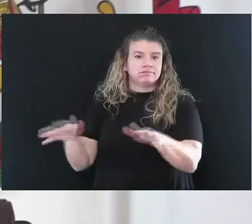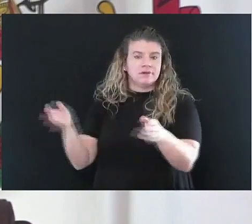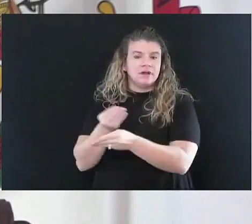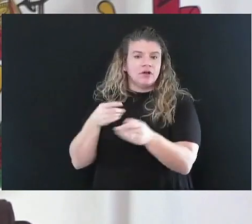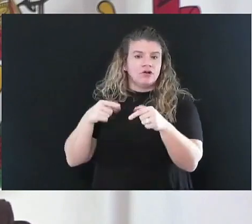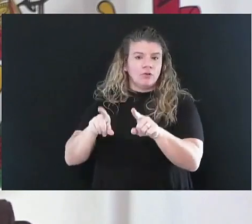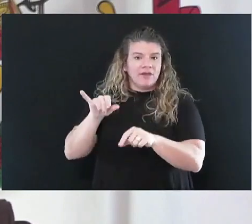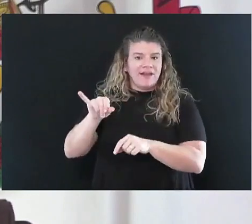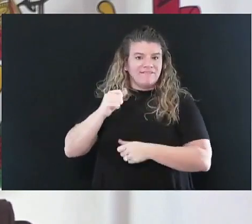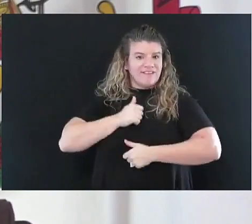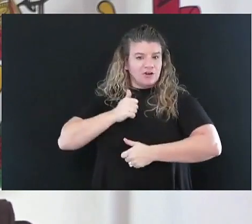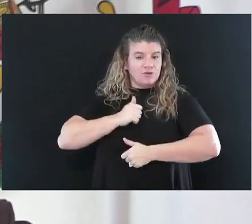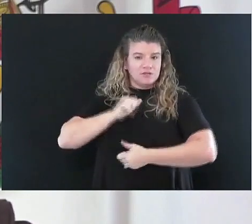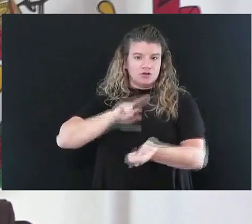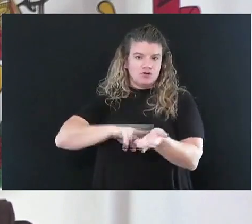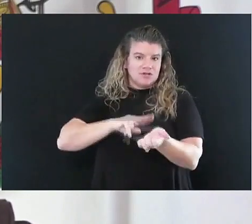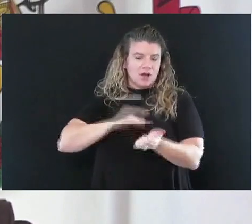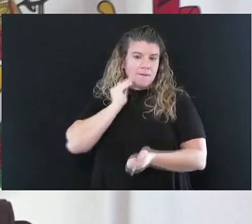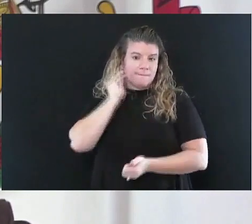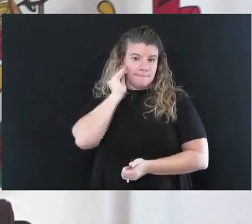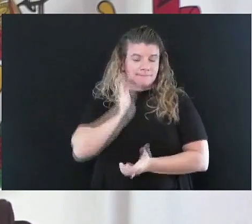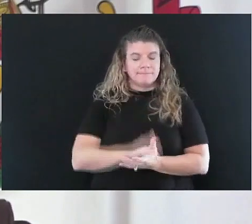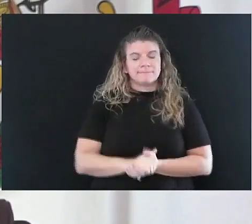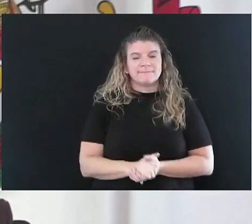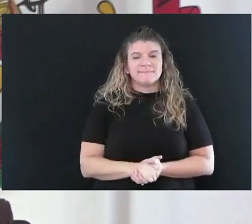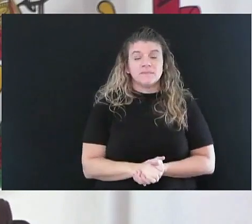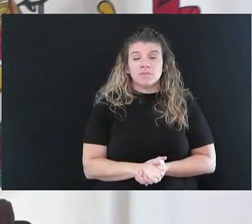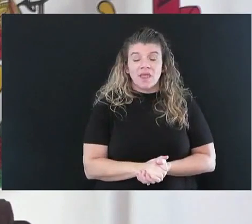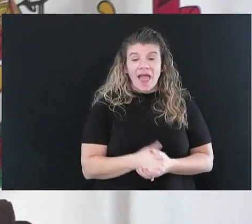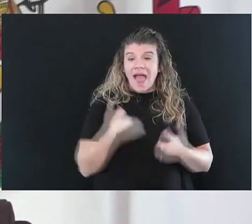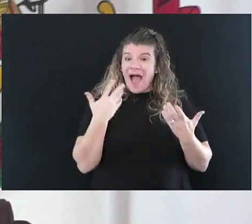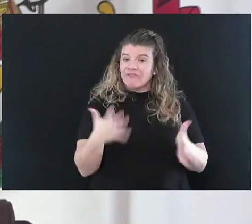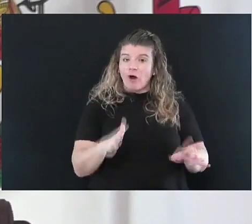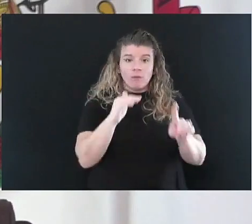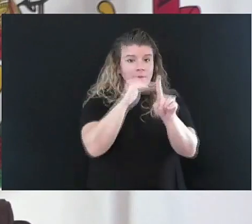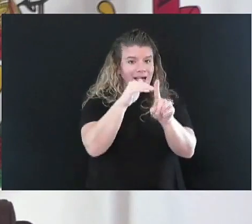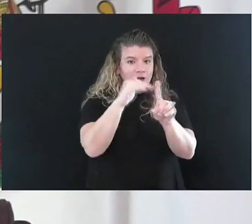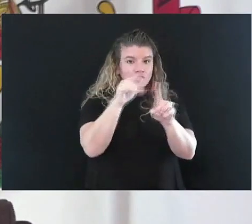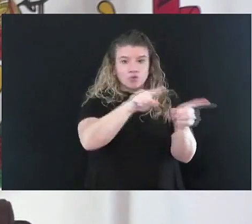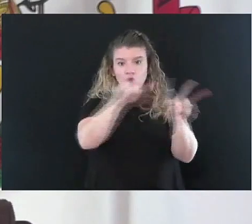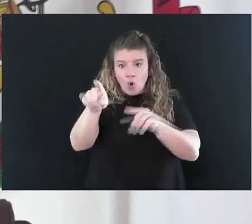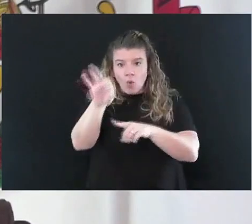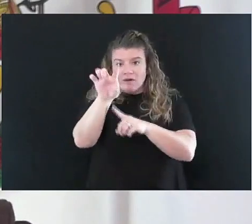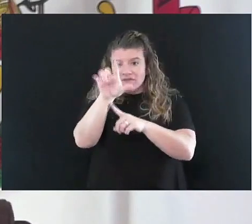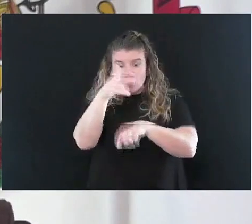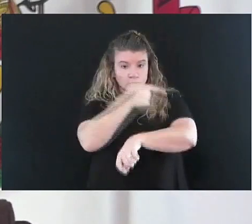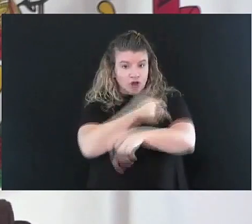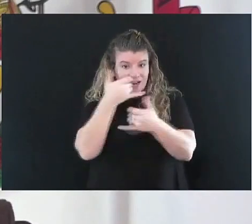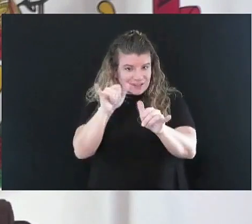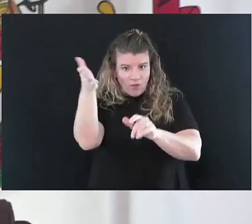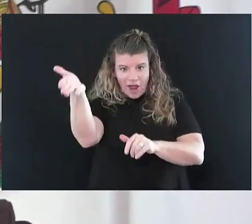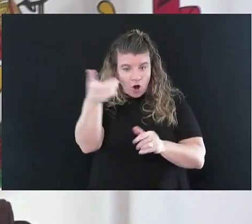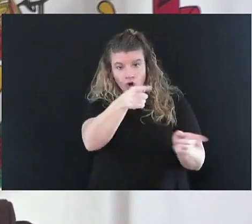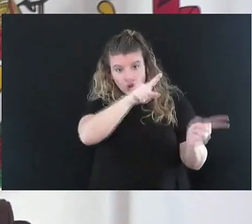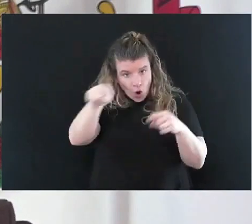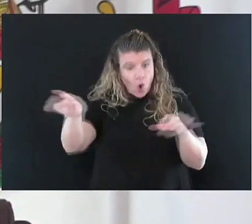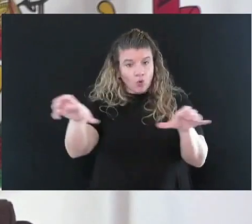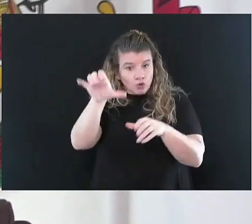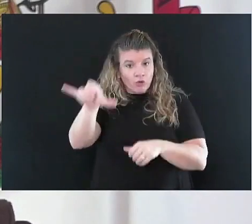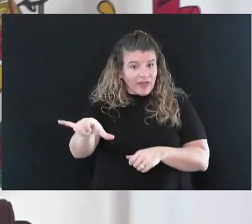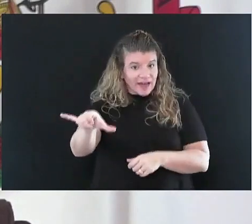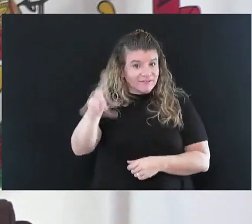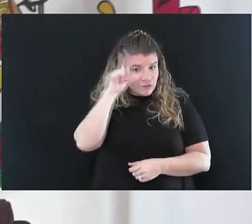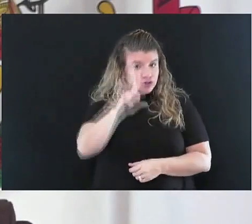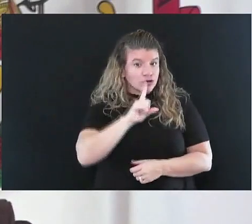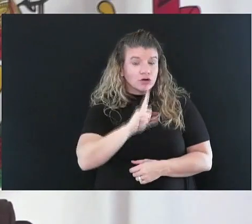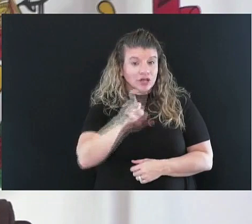nursing home. I've told you to get your flu shot over and over and over. It's still out there. You need to do that. You surely need to